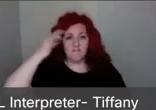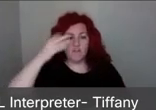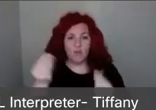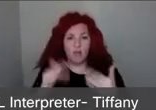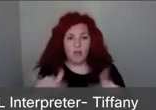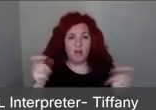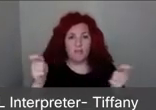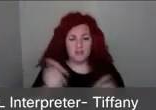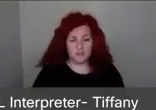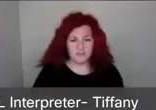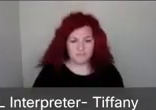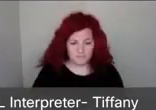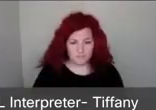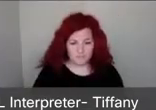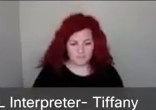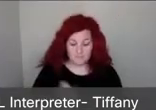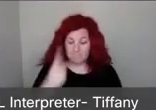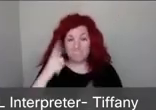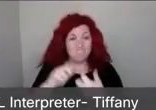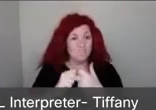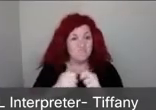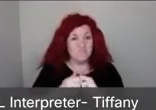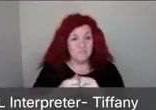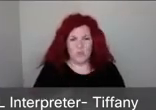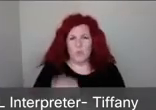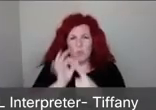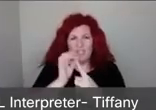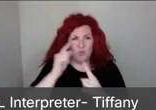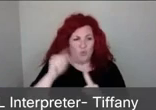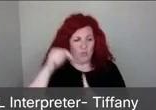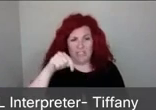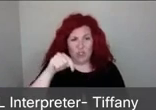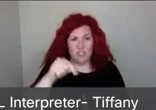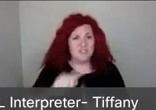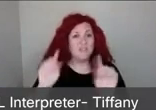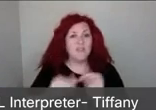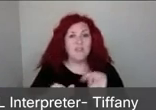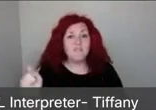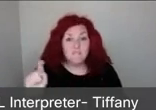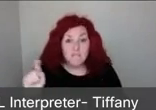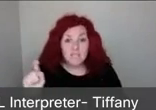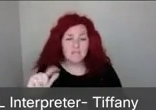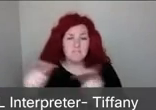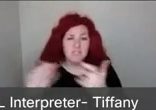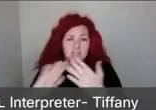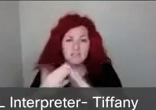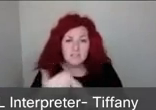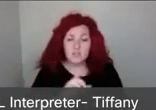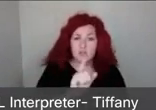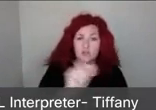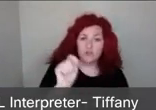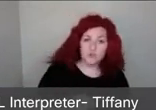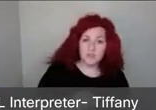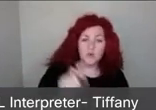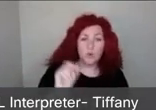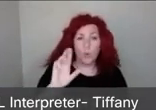These issues are unique to our area and quite different from Metro, Phoenix, or Tucson, or the suburban communities